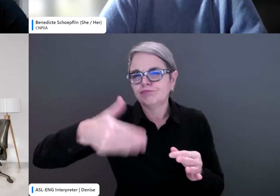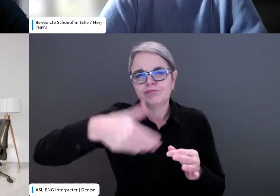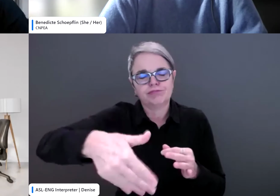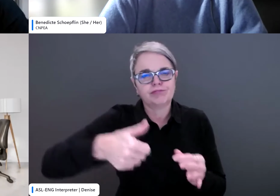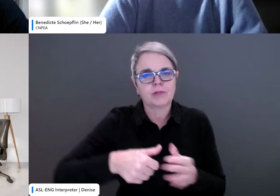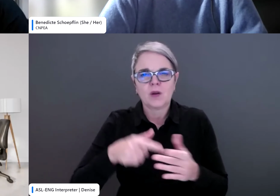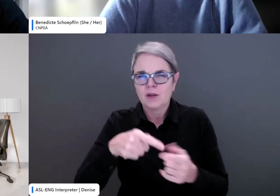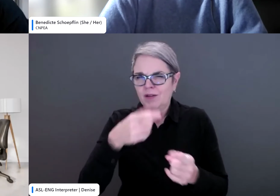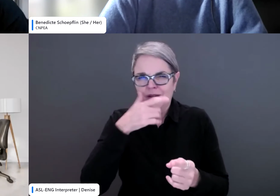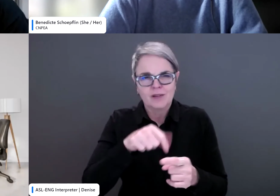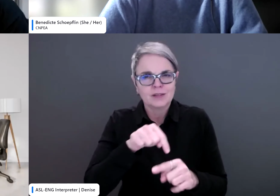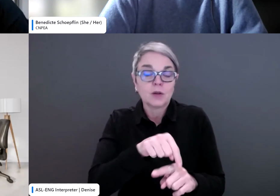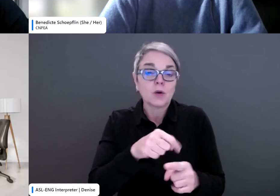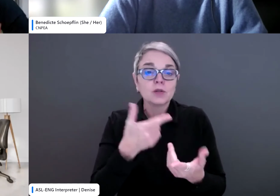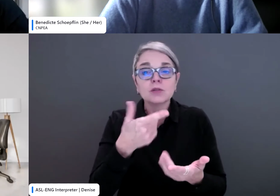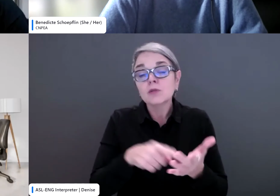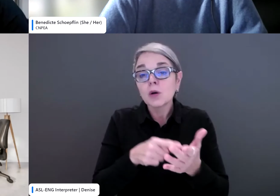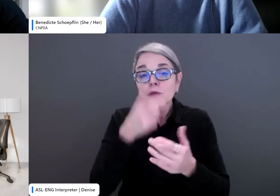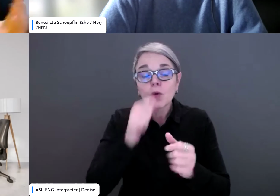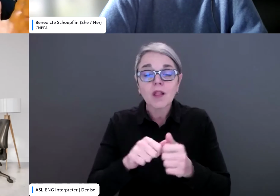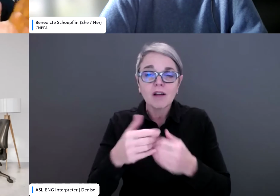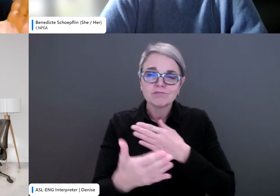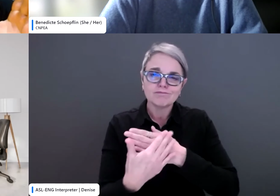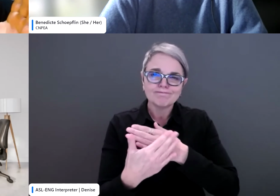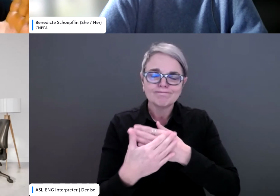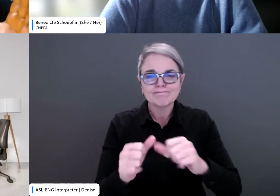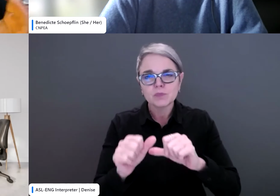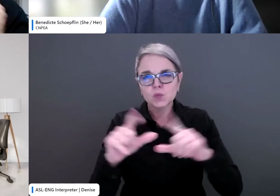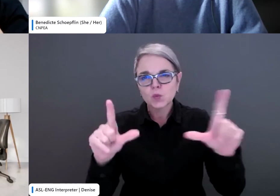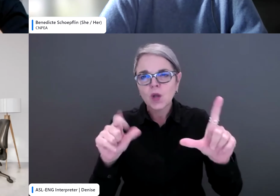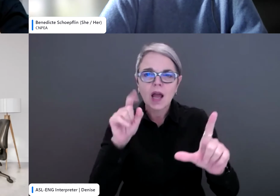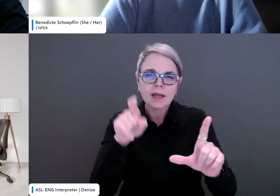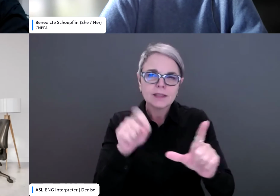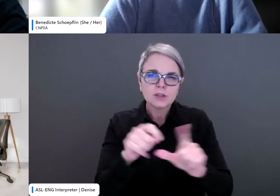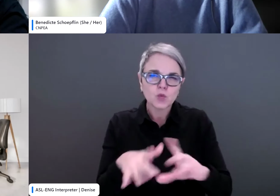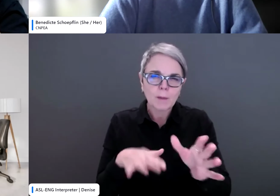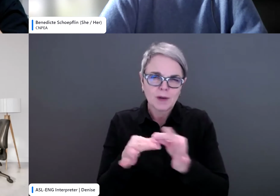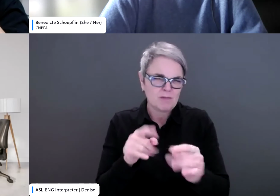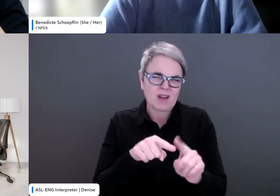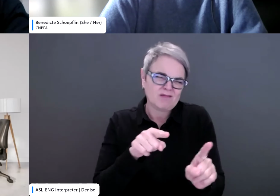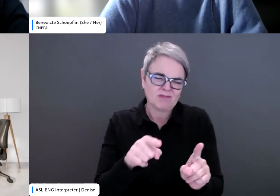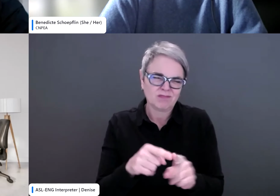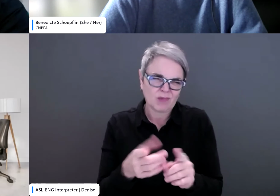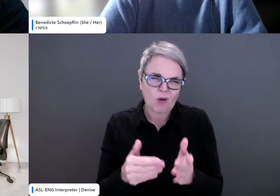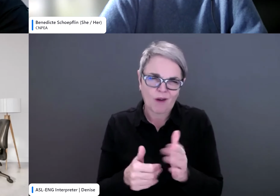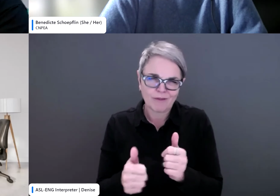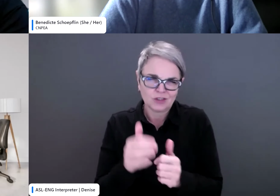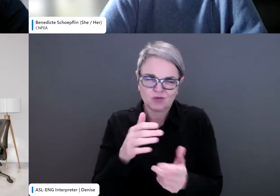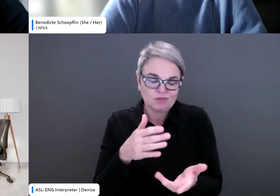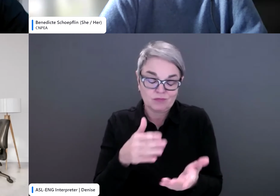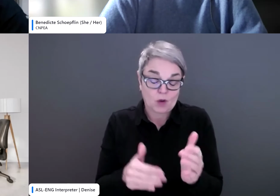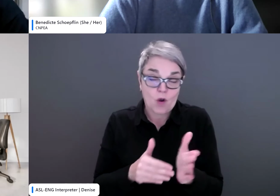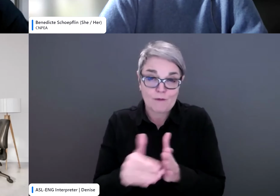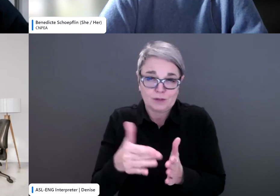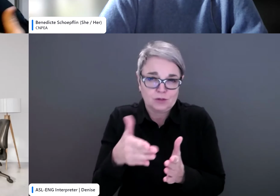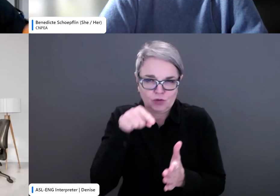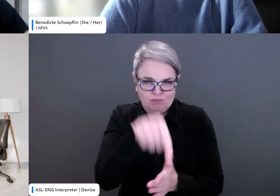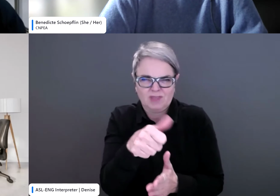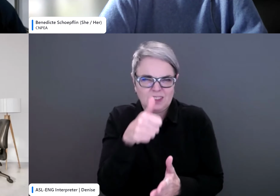up with a window that says, I need to update myself. Most of the time, it just updates itself without you knowing. But any